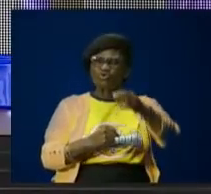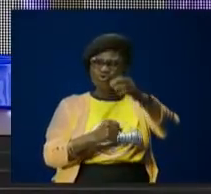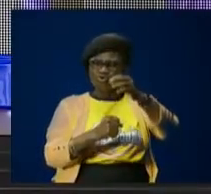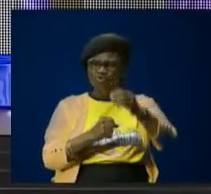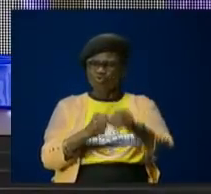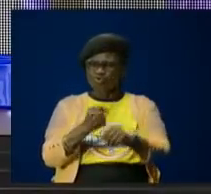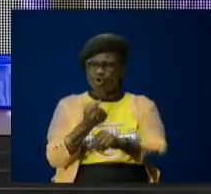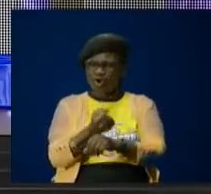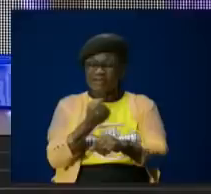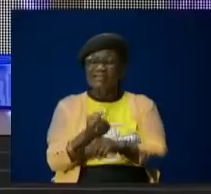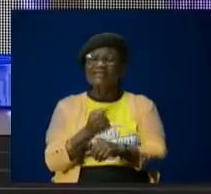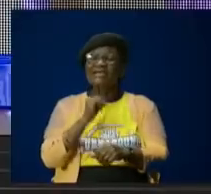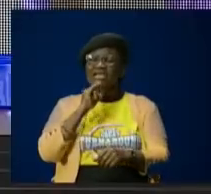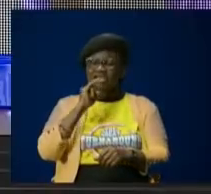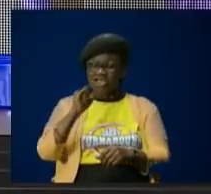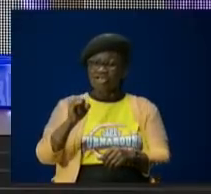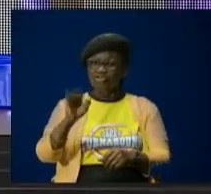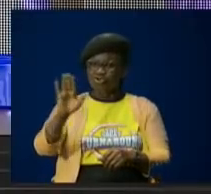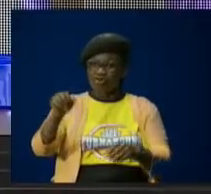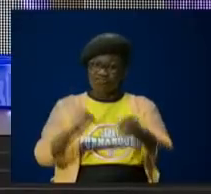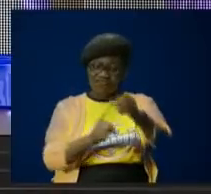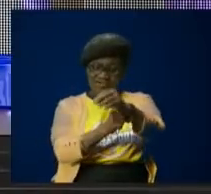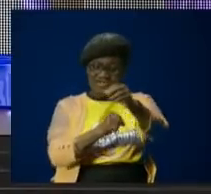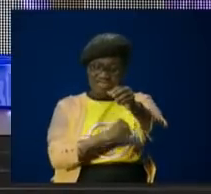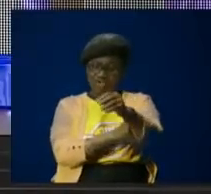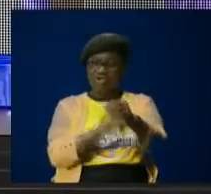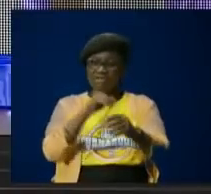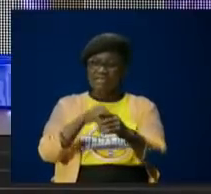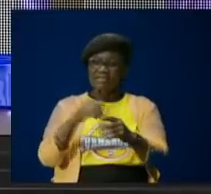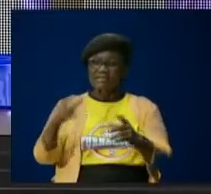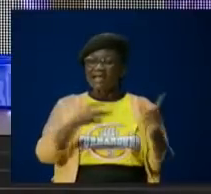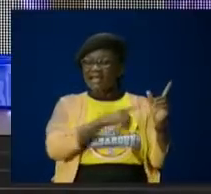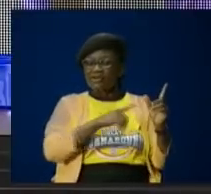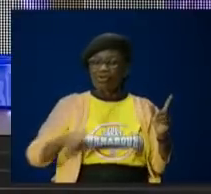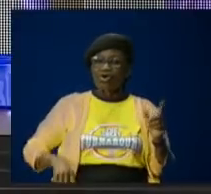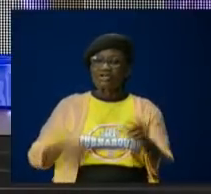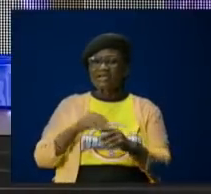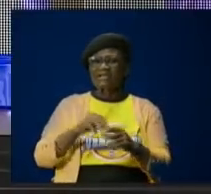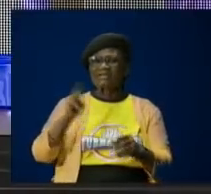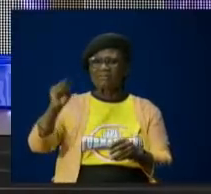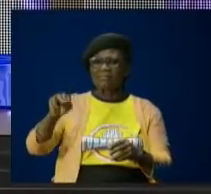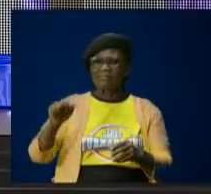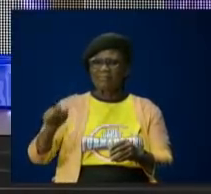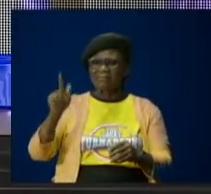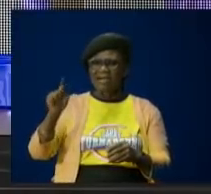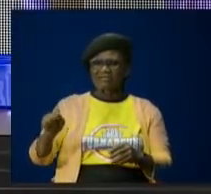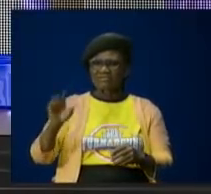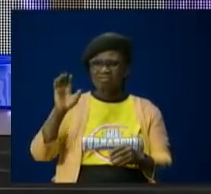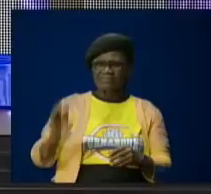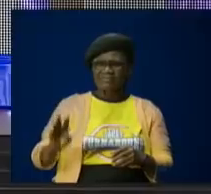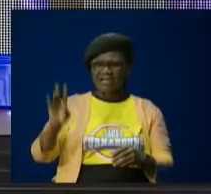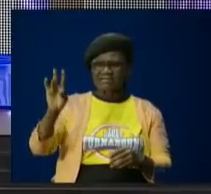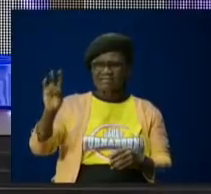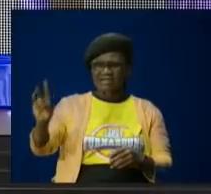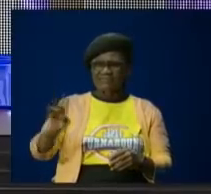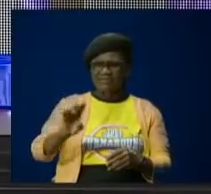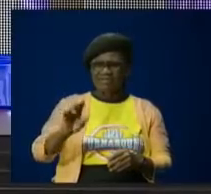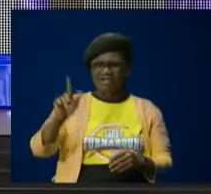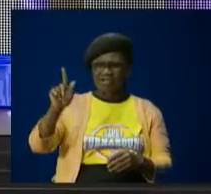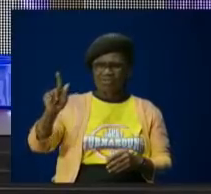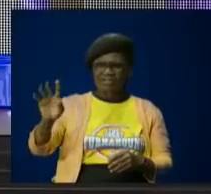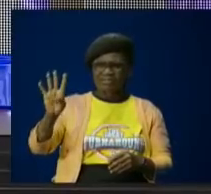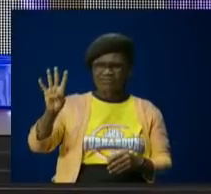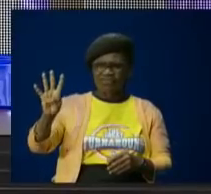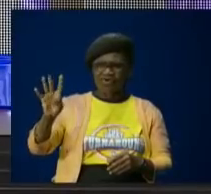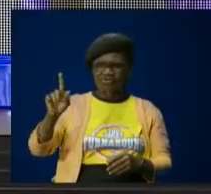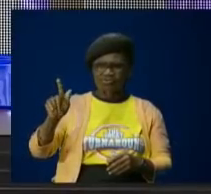You see, in Matthew chapter 7 from verse 24 to 27, Matthew 7, 24 to 27, the Lord